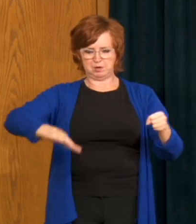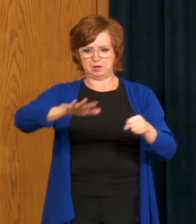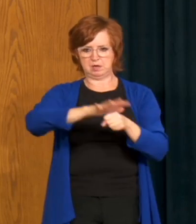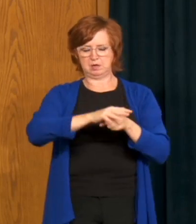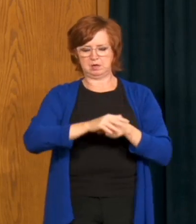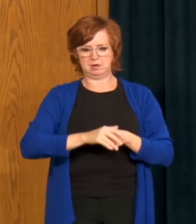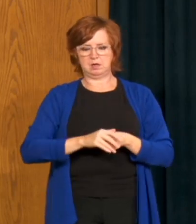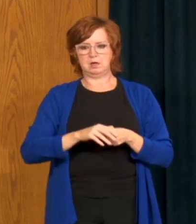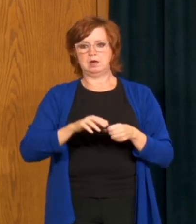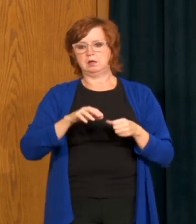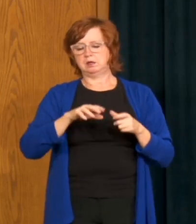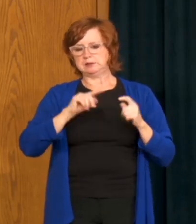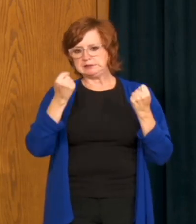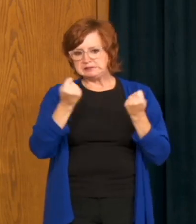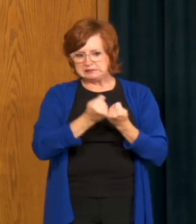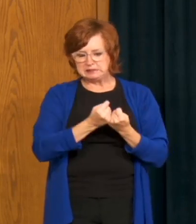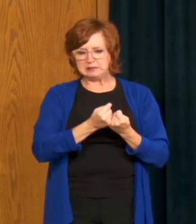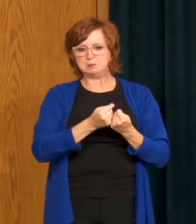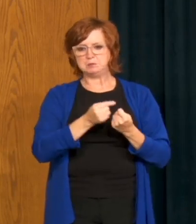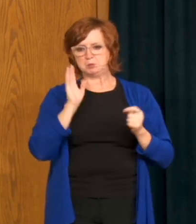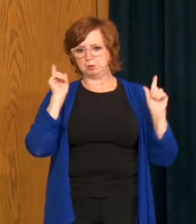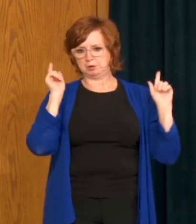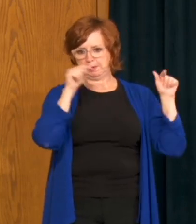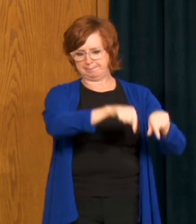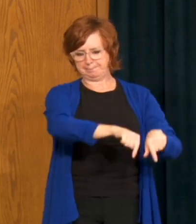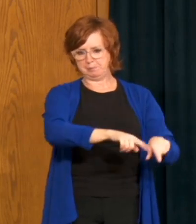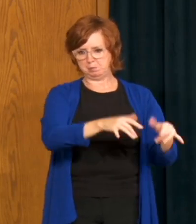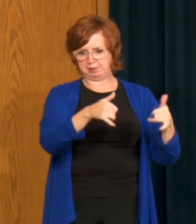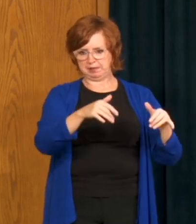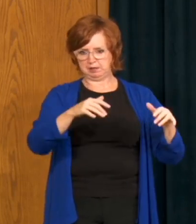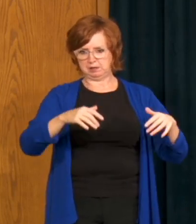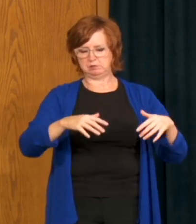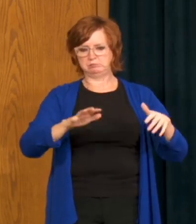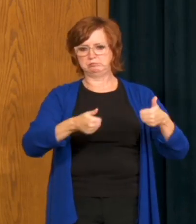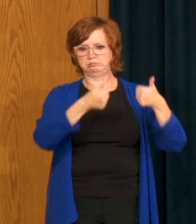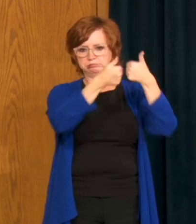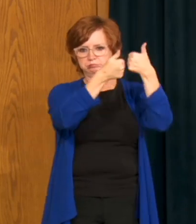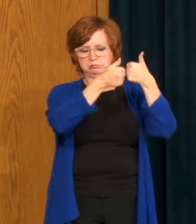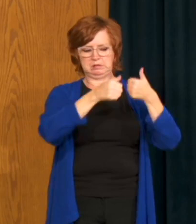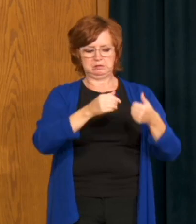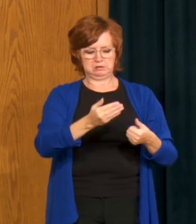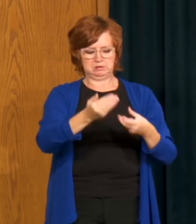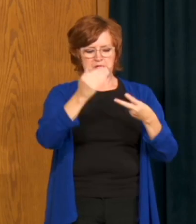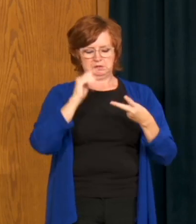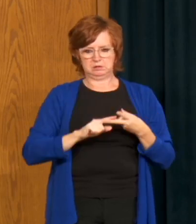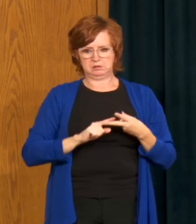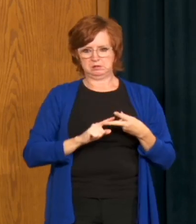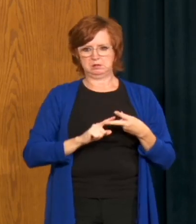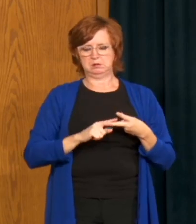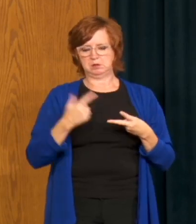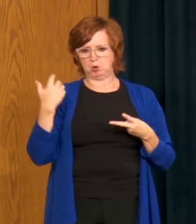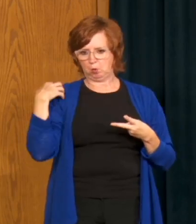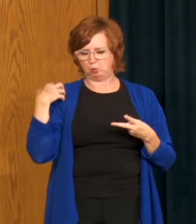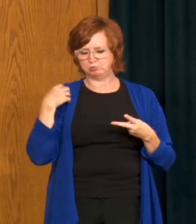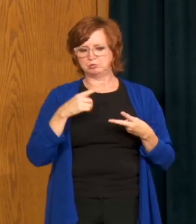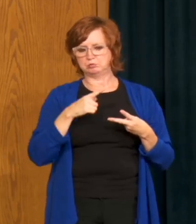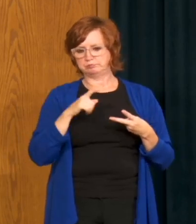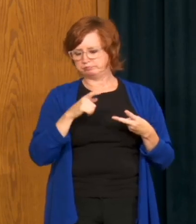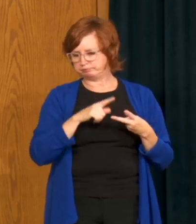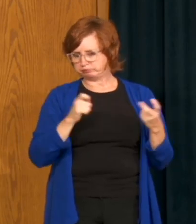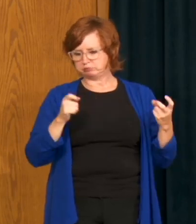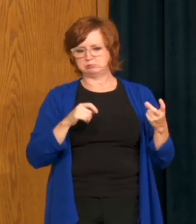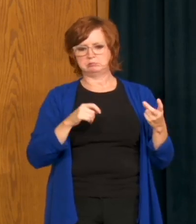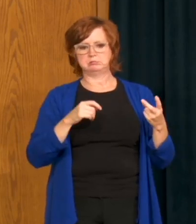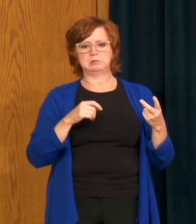whole team that comes. There is the capacity to house them safely, and obviously